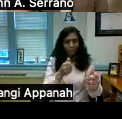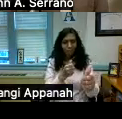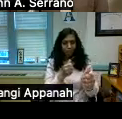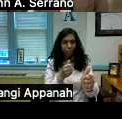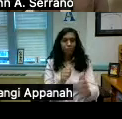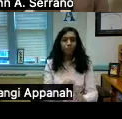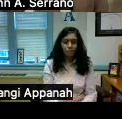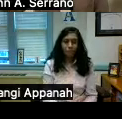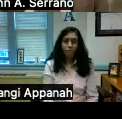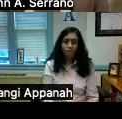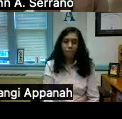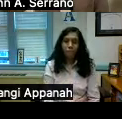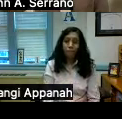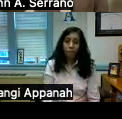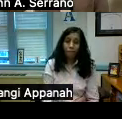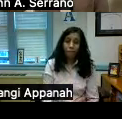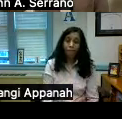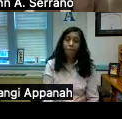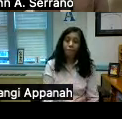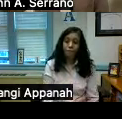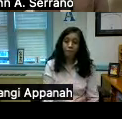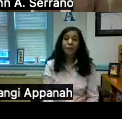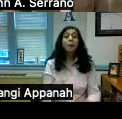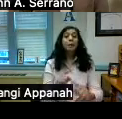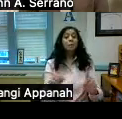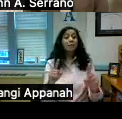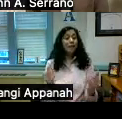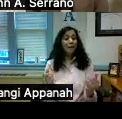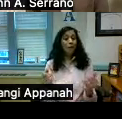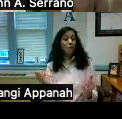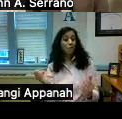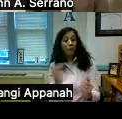we know that deaf students already had a gap in reading and writing.